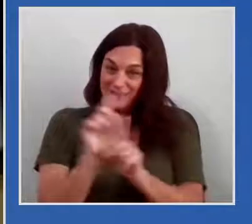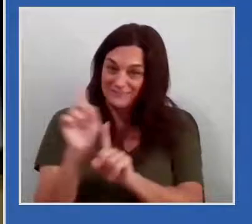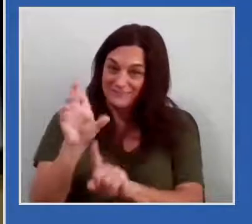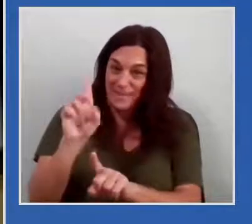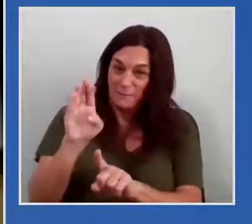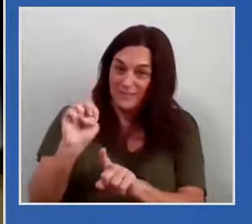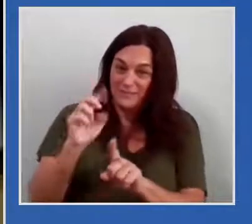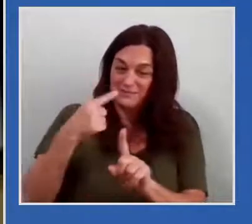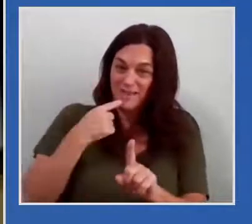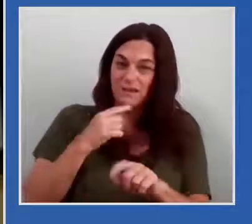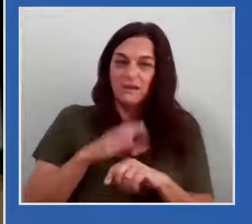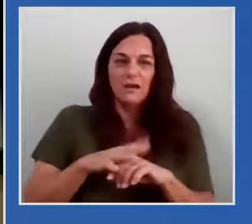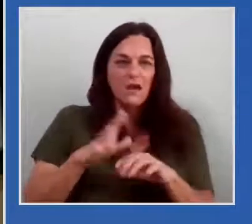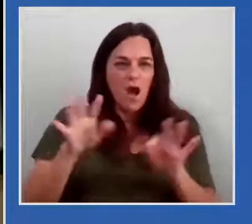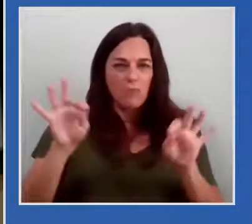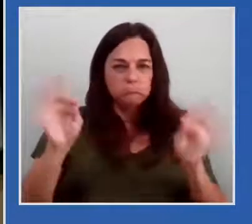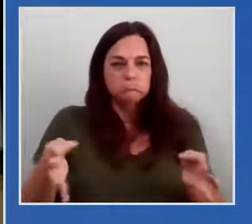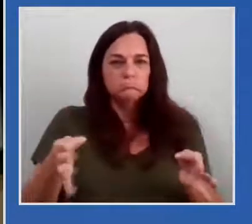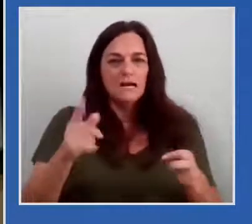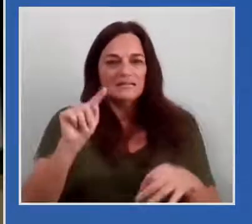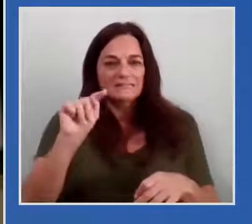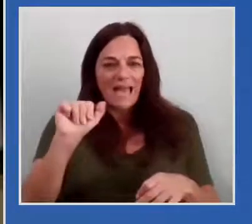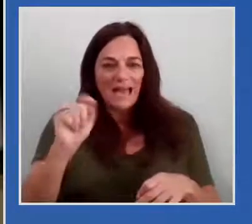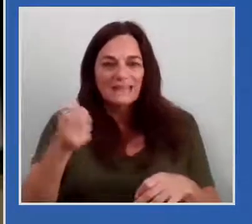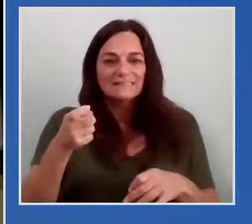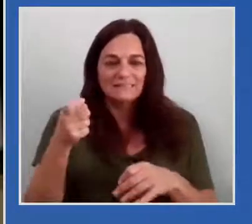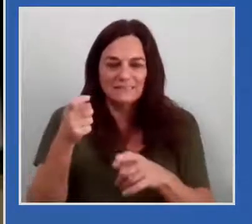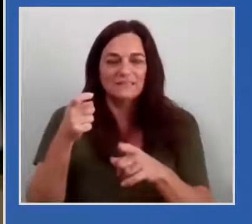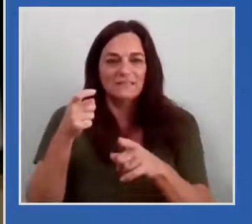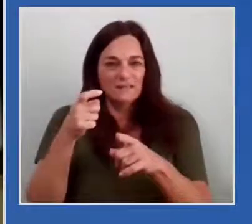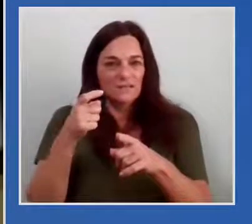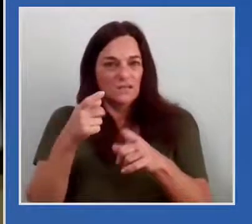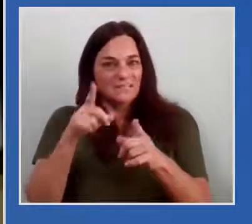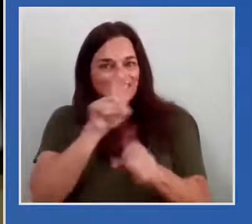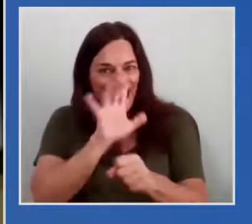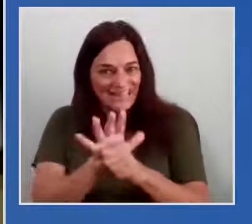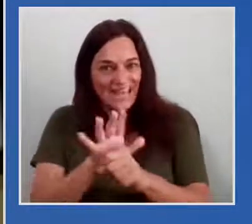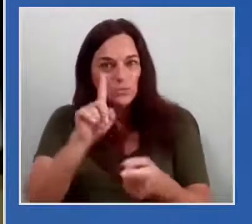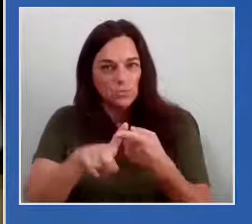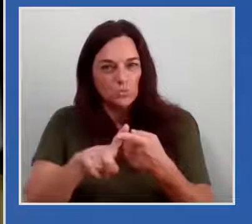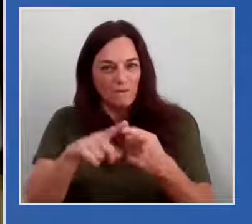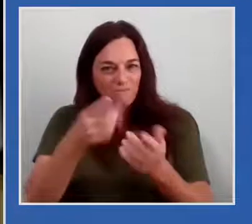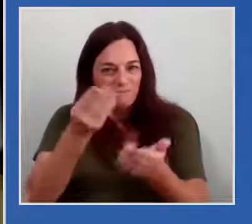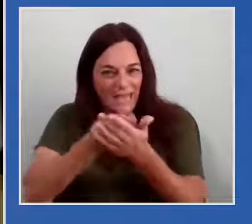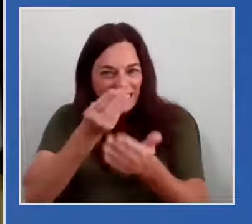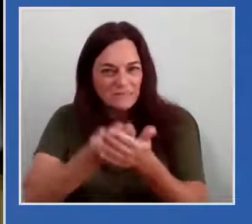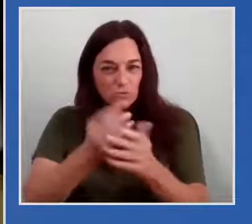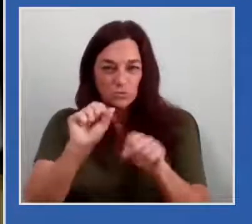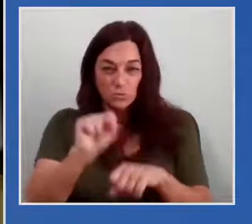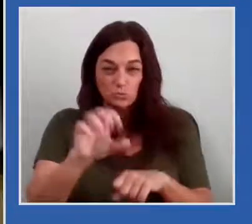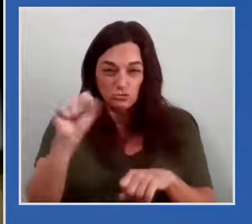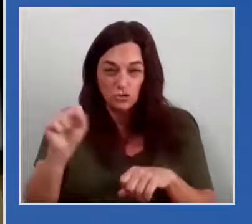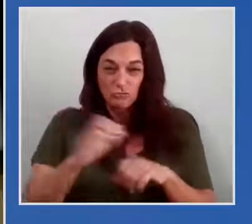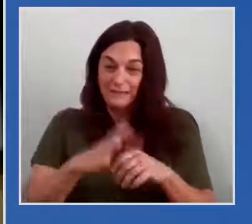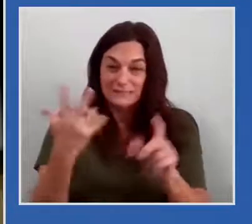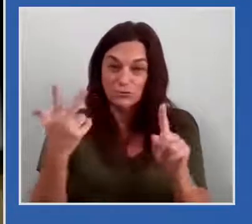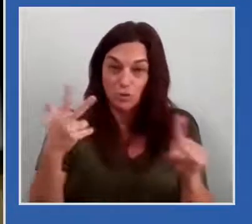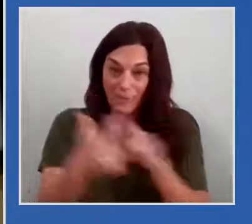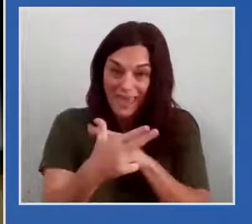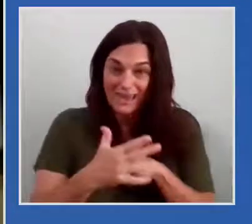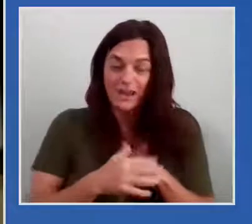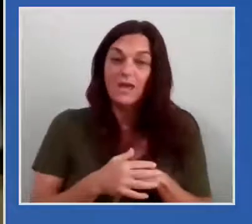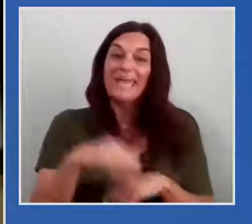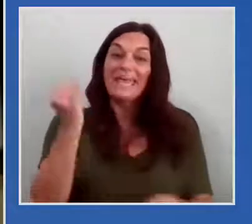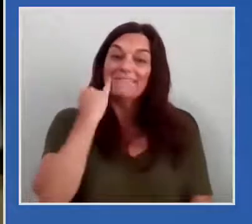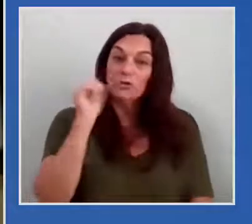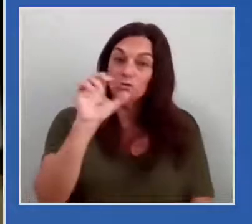terminate the tax that's dedicated to financing Social Security. Terminate it. A Social Security